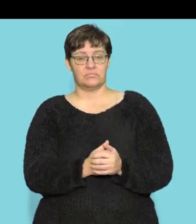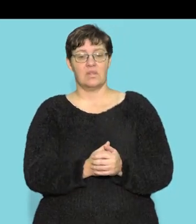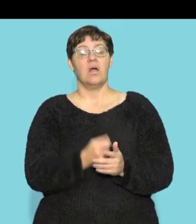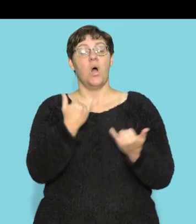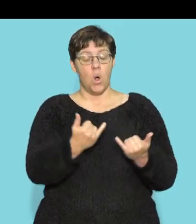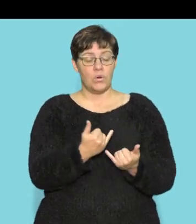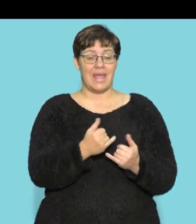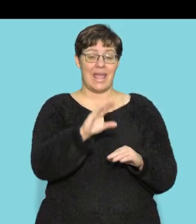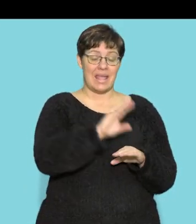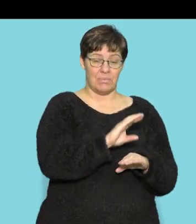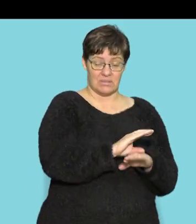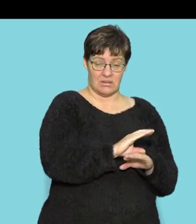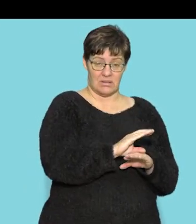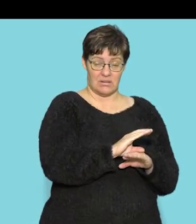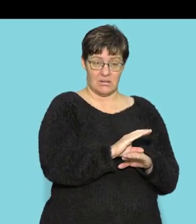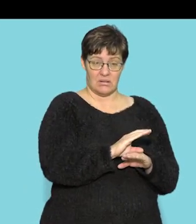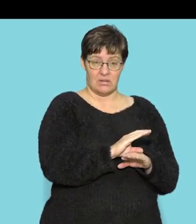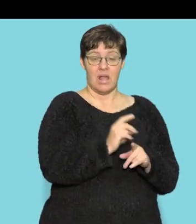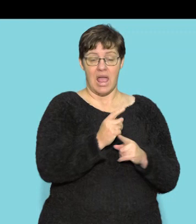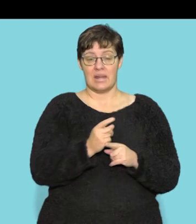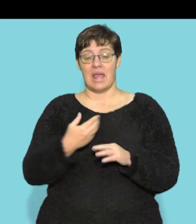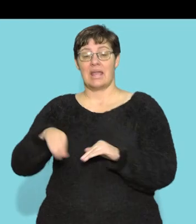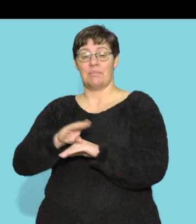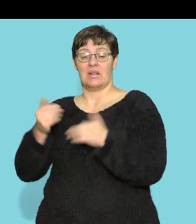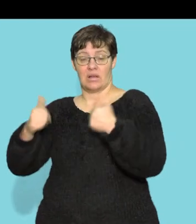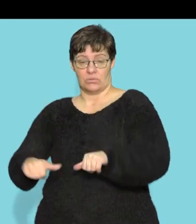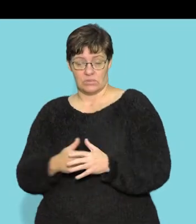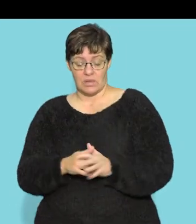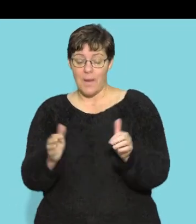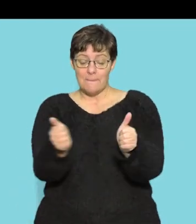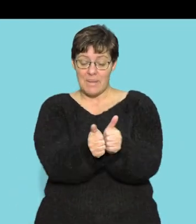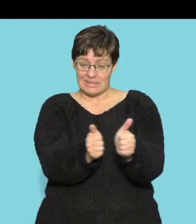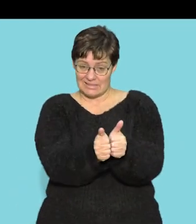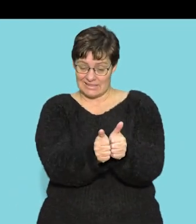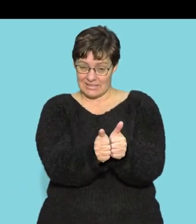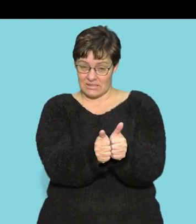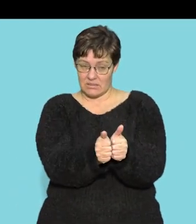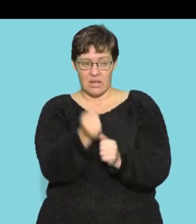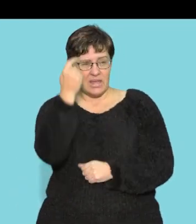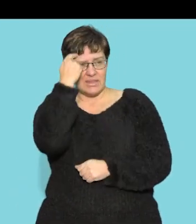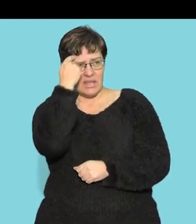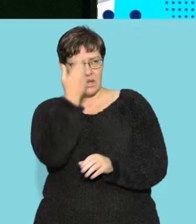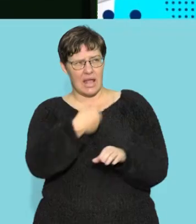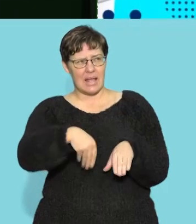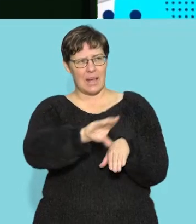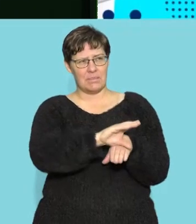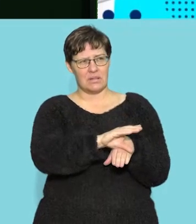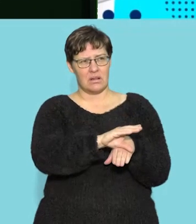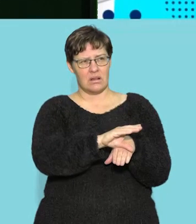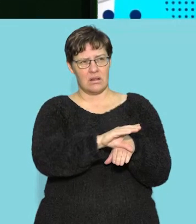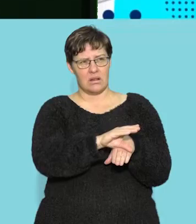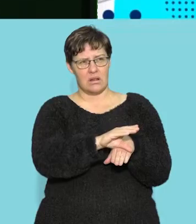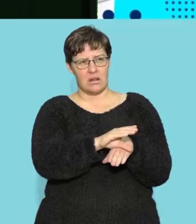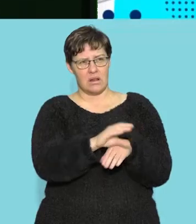current accounts. If you're dealing with a partnership, then think about it. Capital employed is